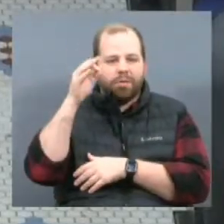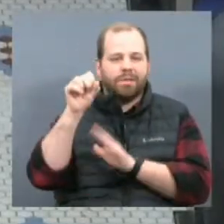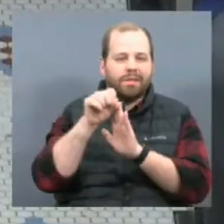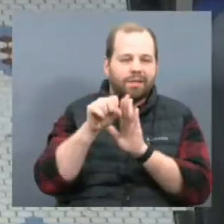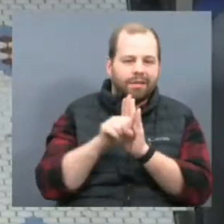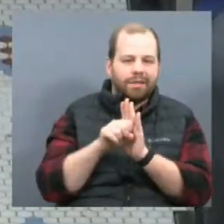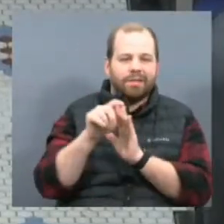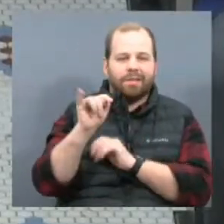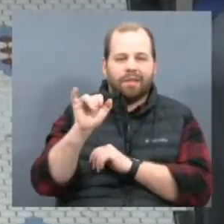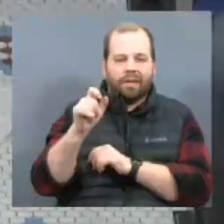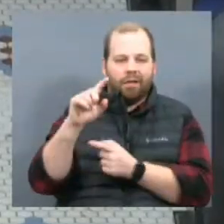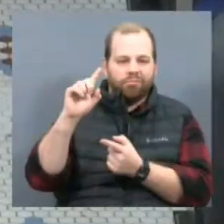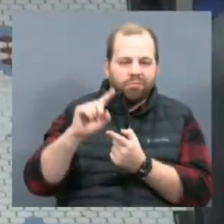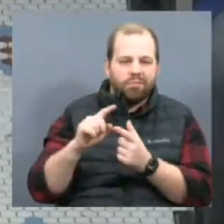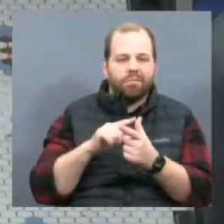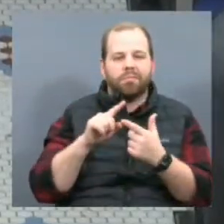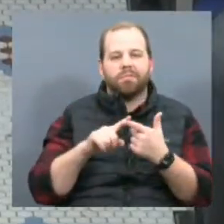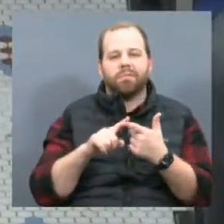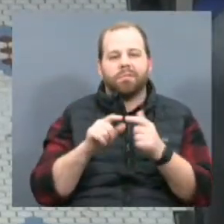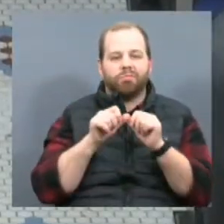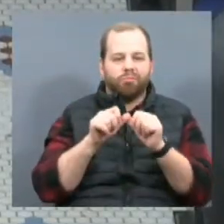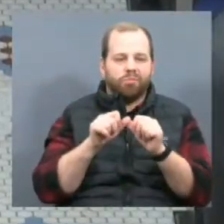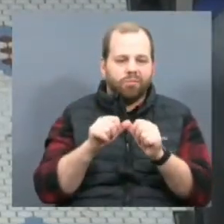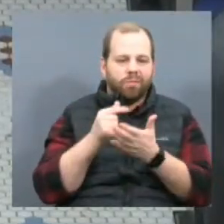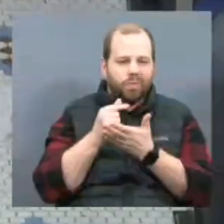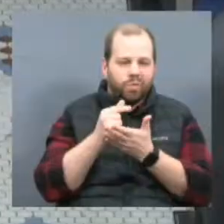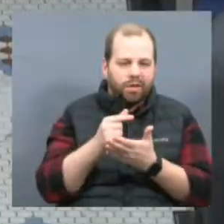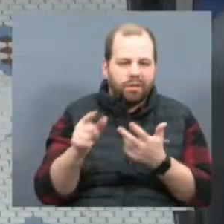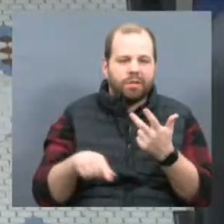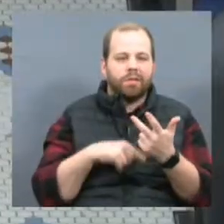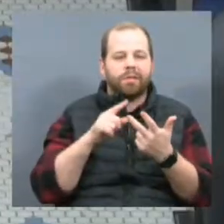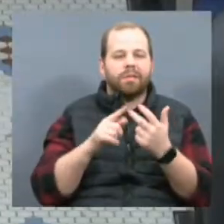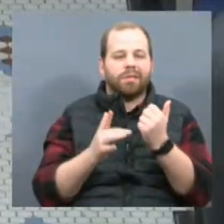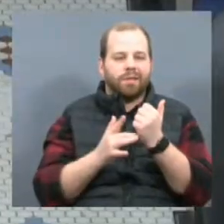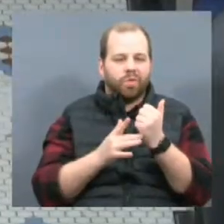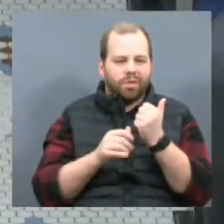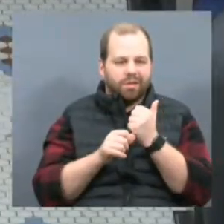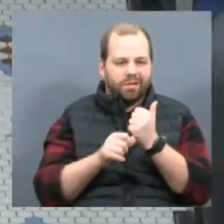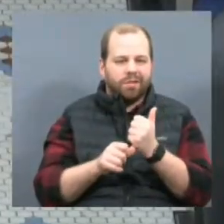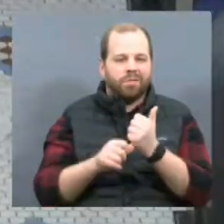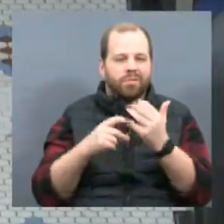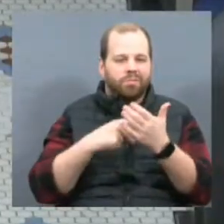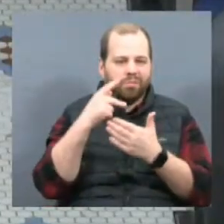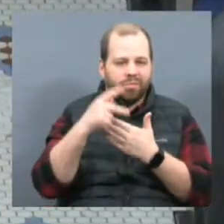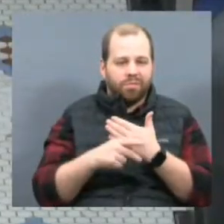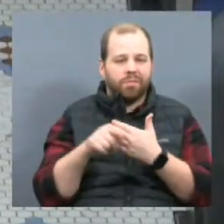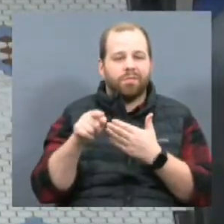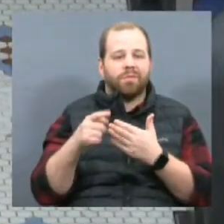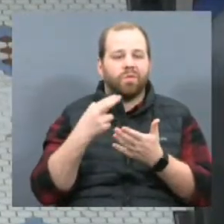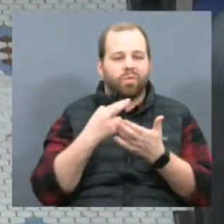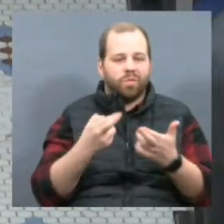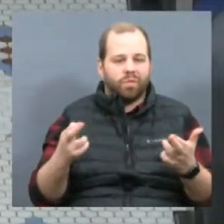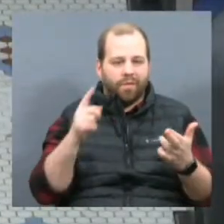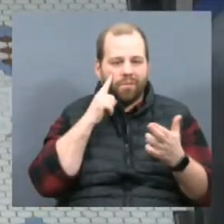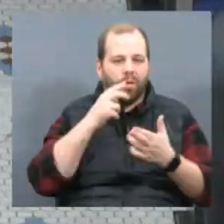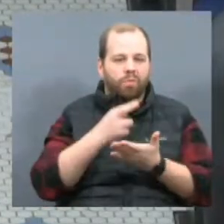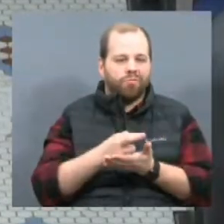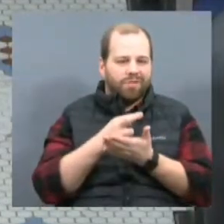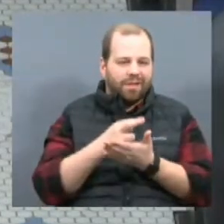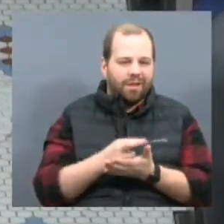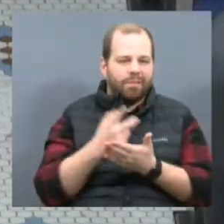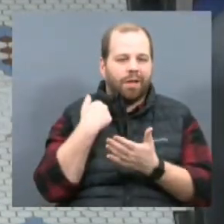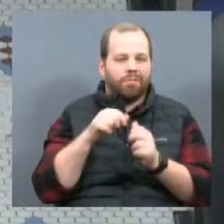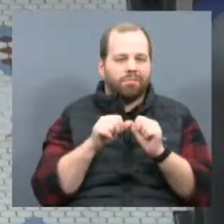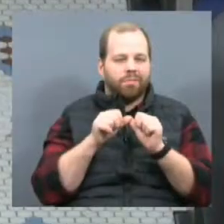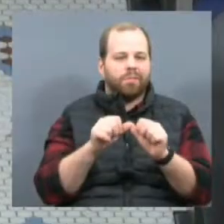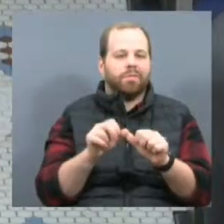credits, preservation grants, technical assistance programs. These resources would facilitate rehab and continued